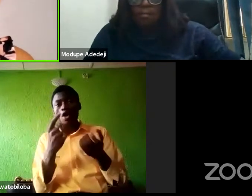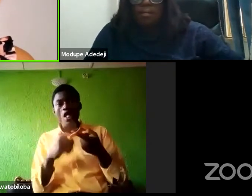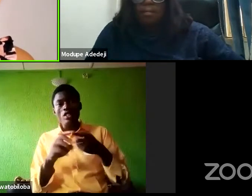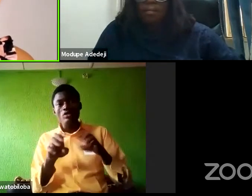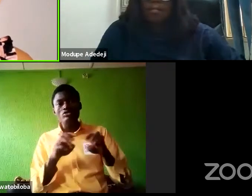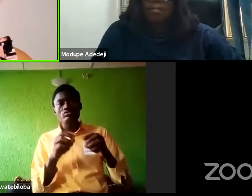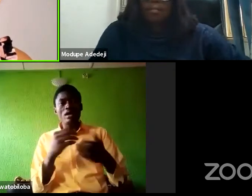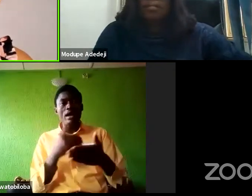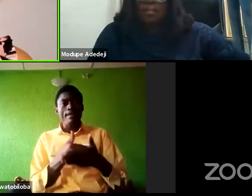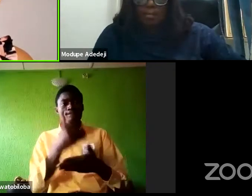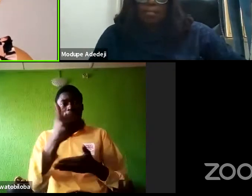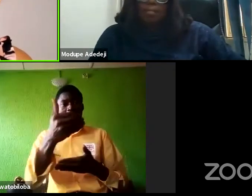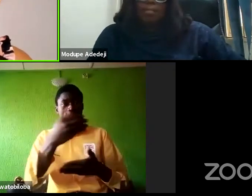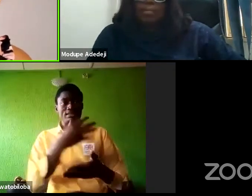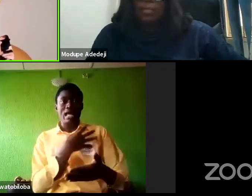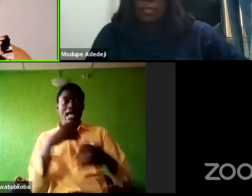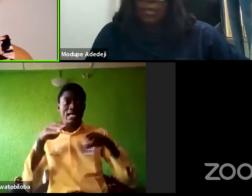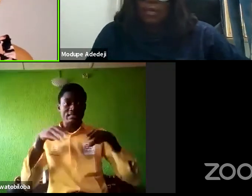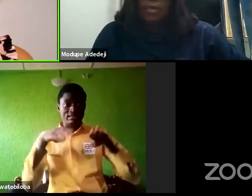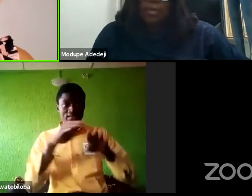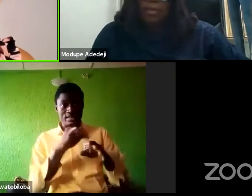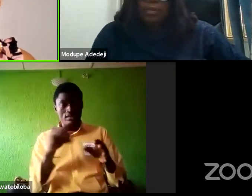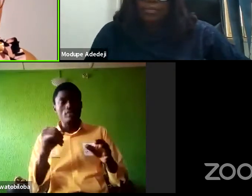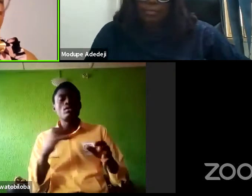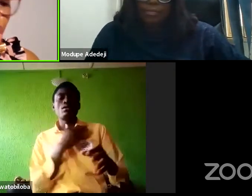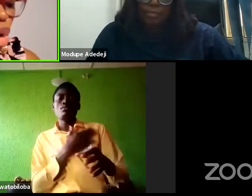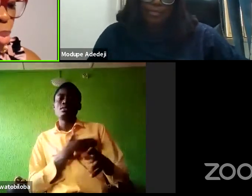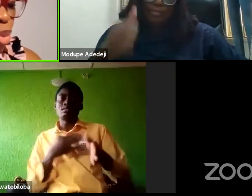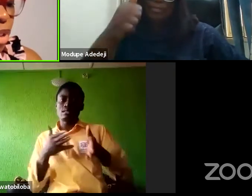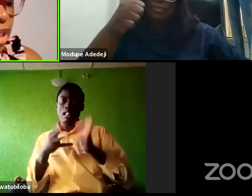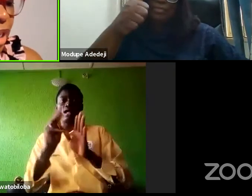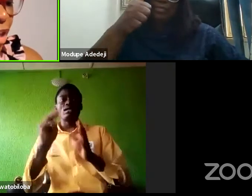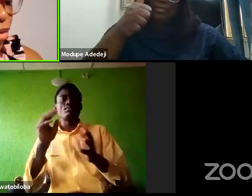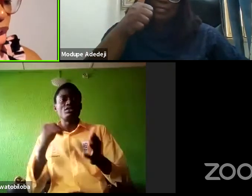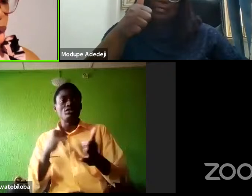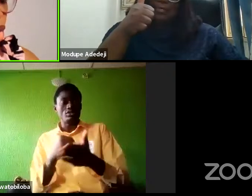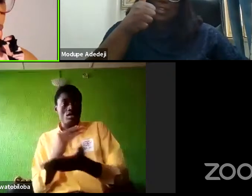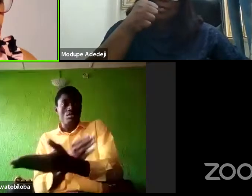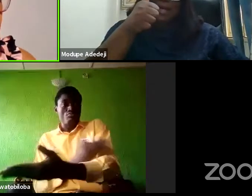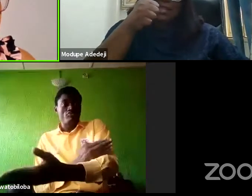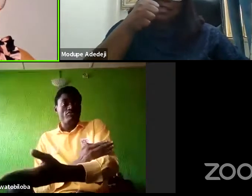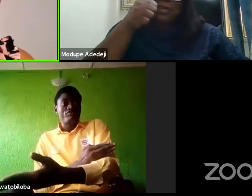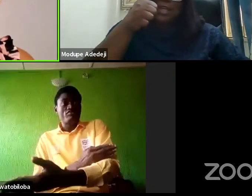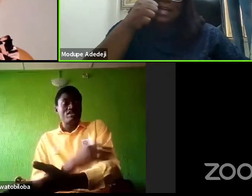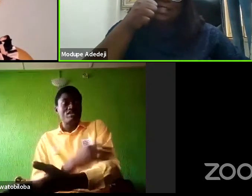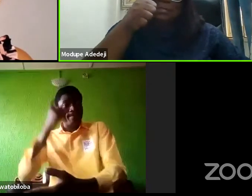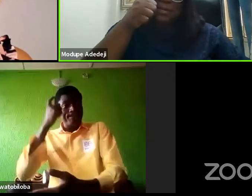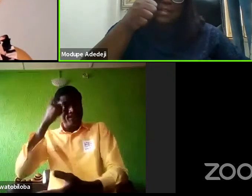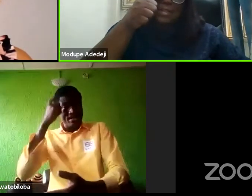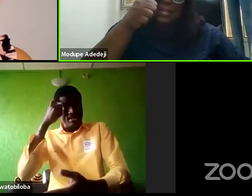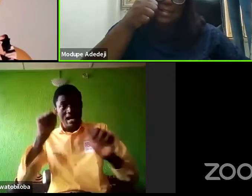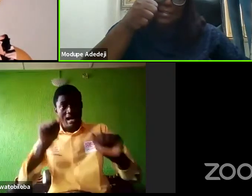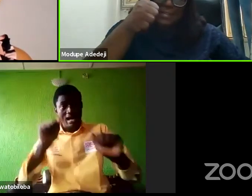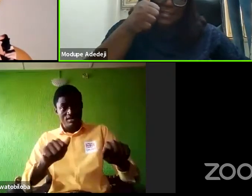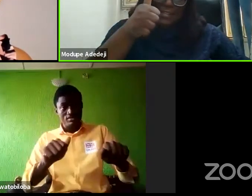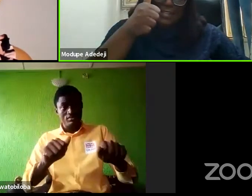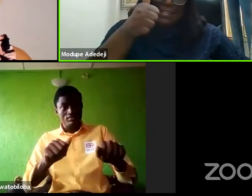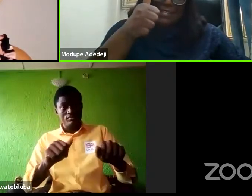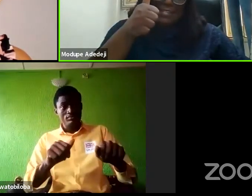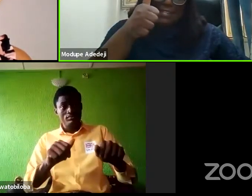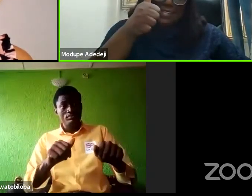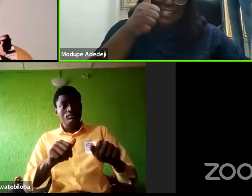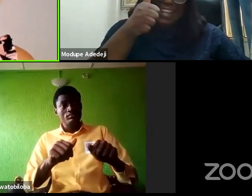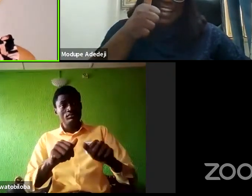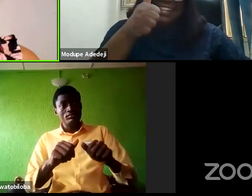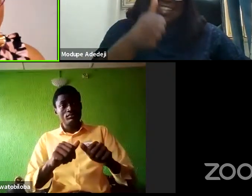It helps improve their mental agility and allow them to cope with life. Oh, can you see me? I